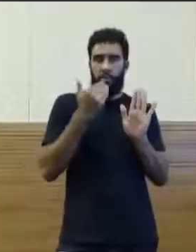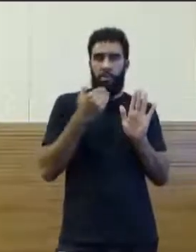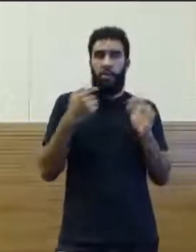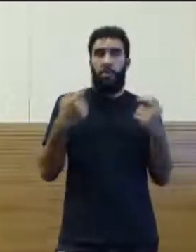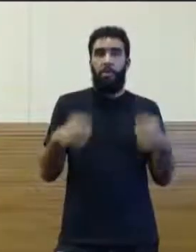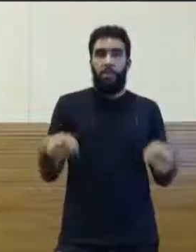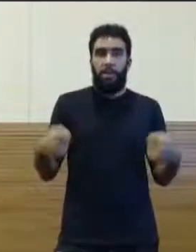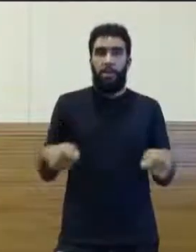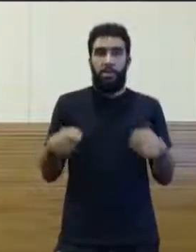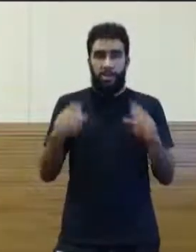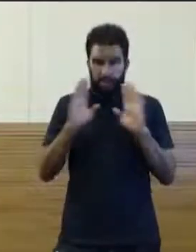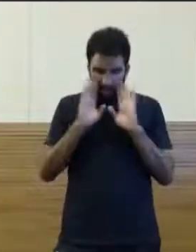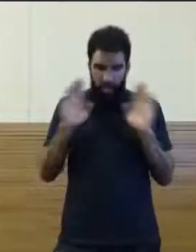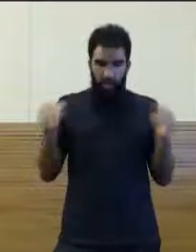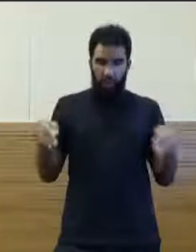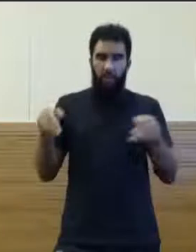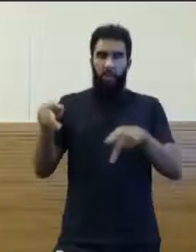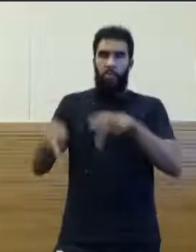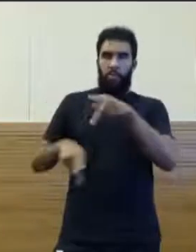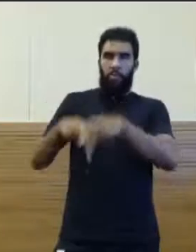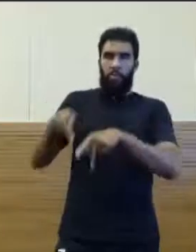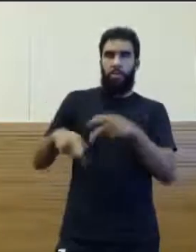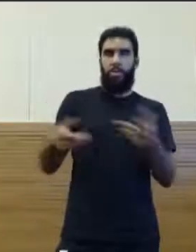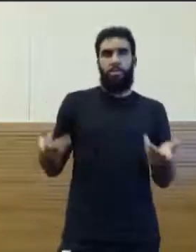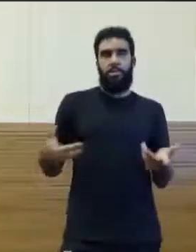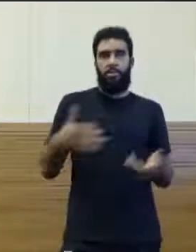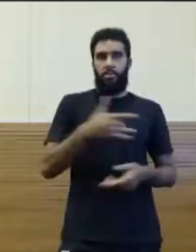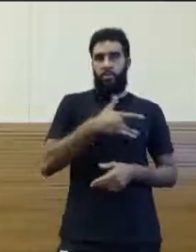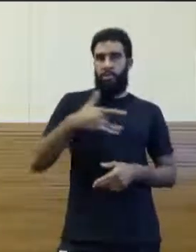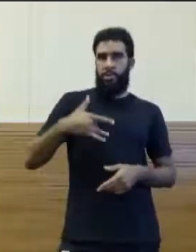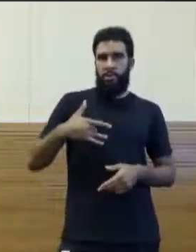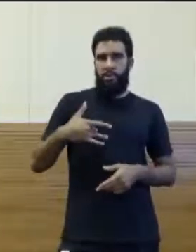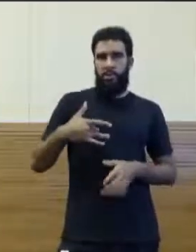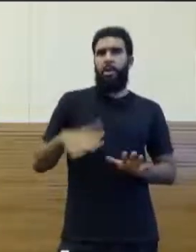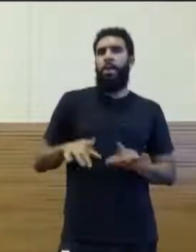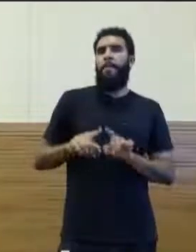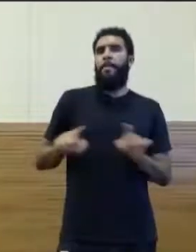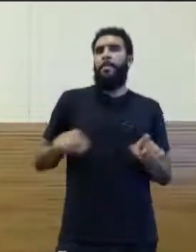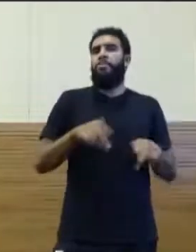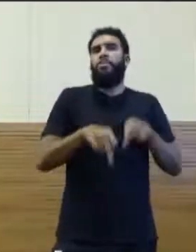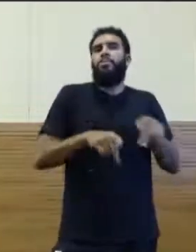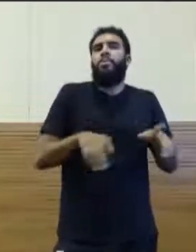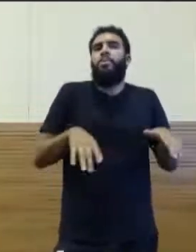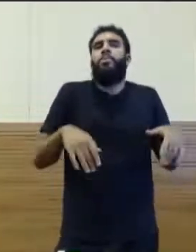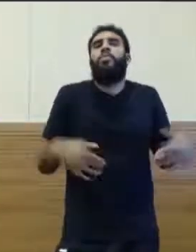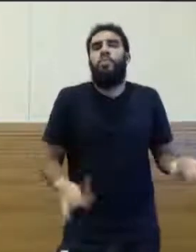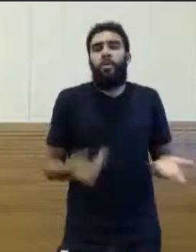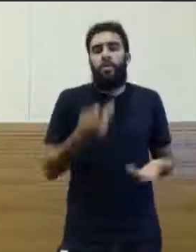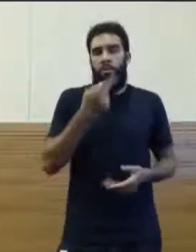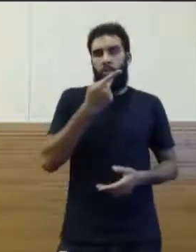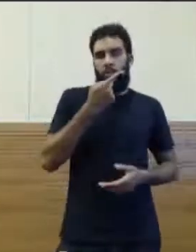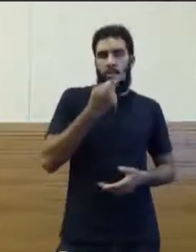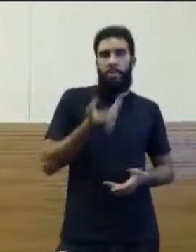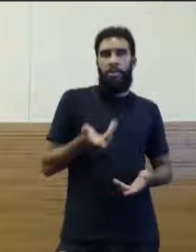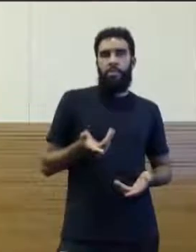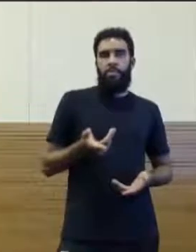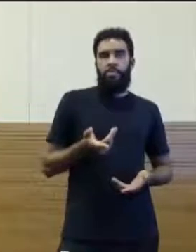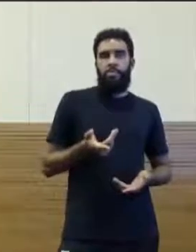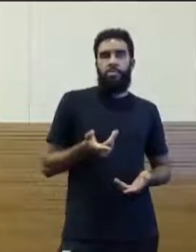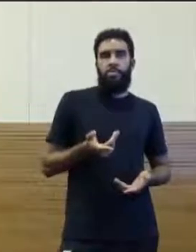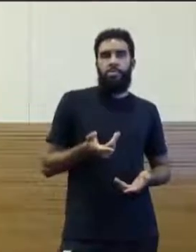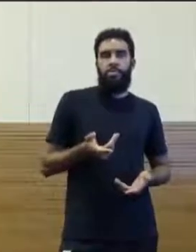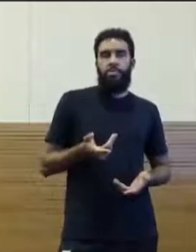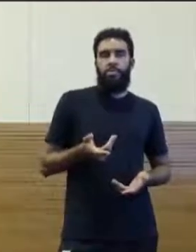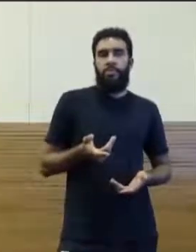these dietary guidelines should be directed to the healthy population. But what population are we